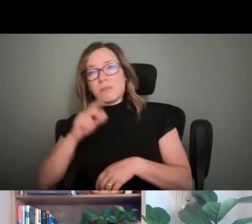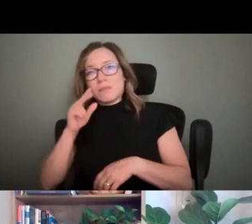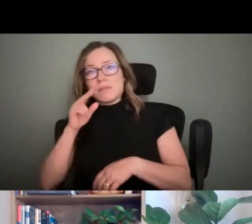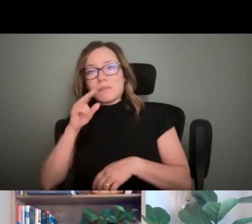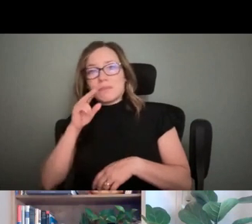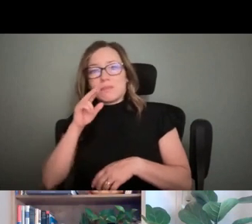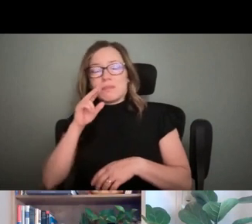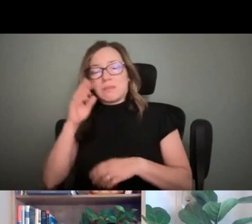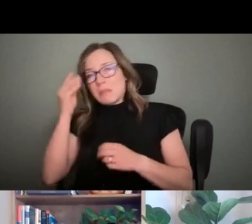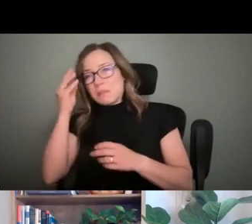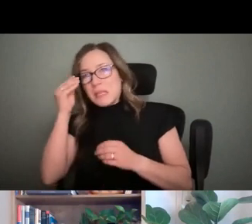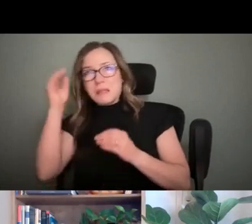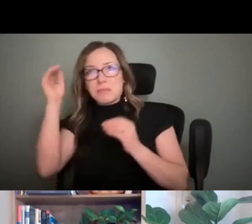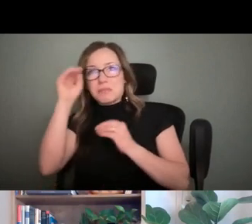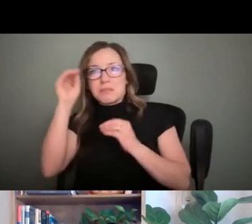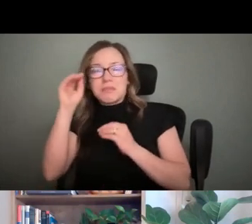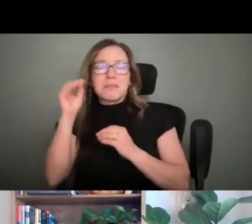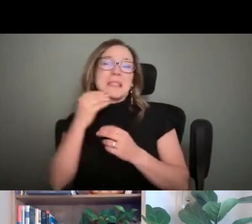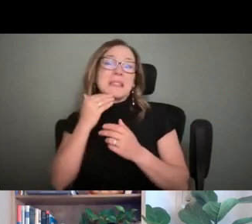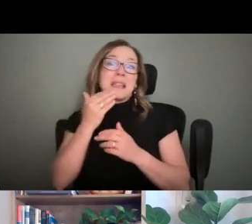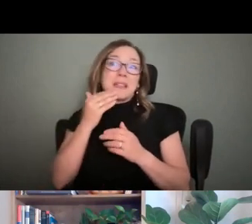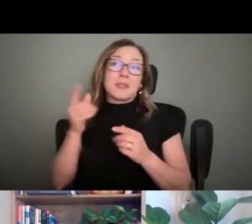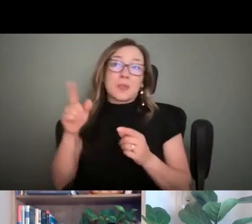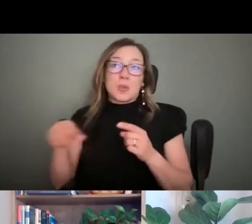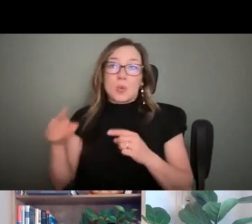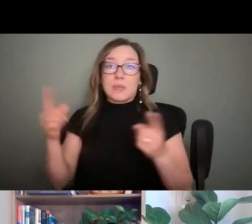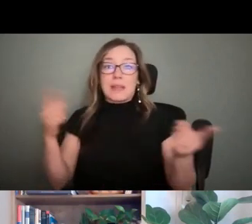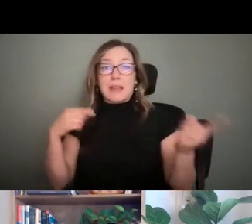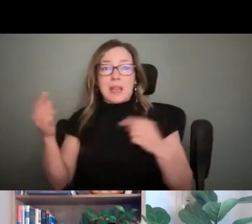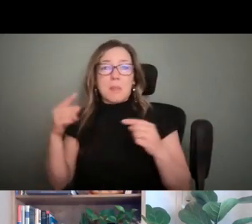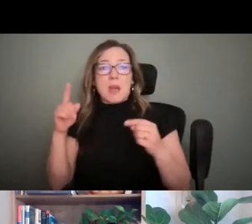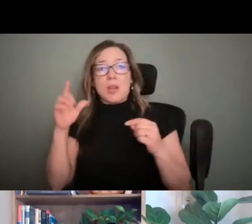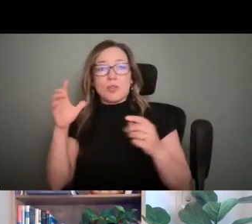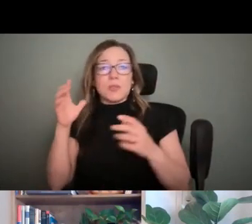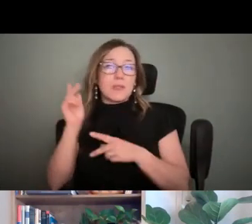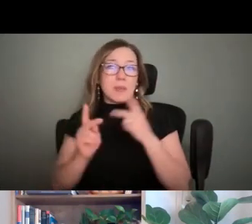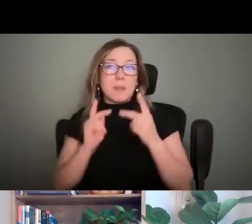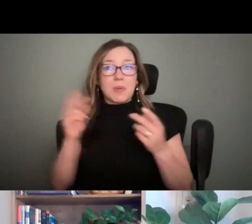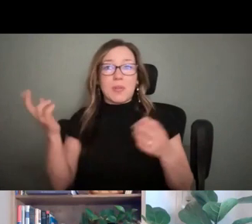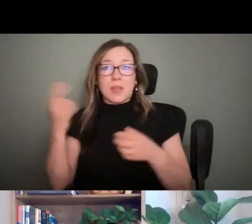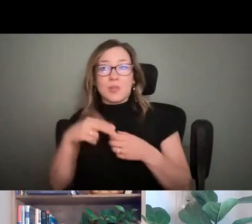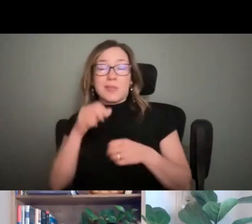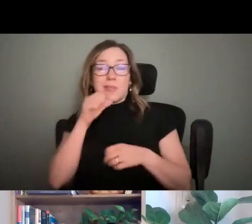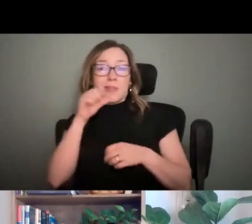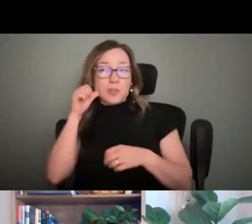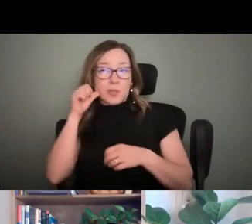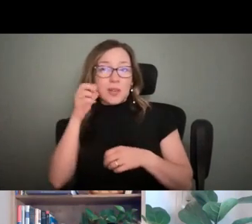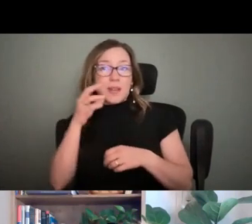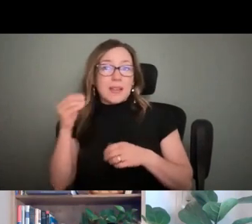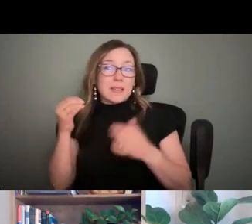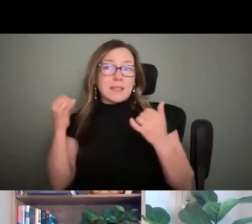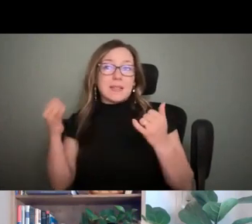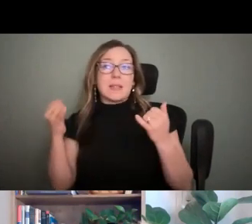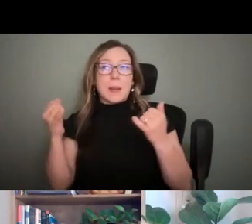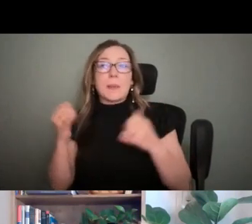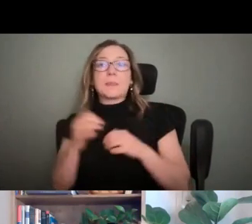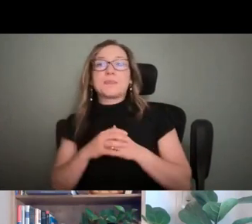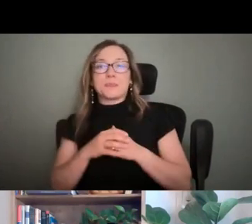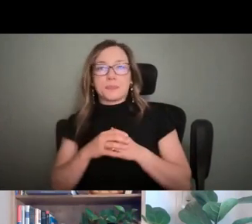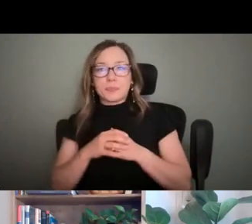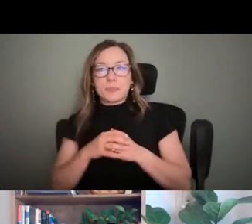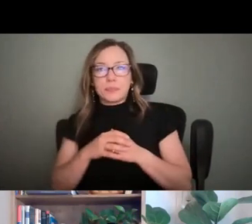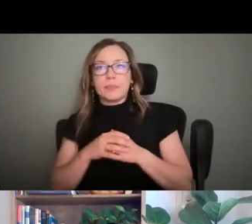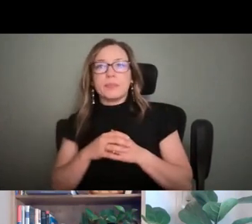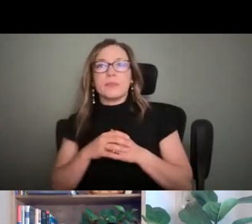And I want to thank the attendees, the hundreds of folks who joined us between yesterday and today for joining